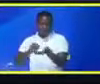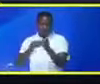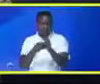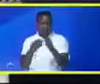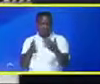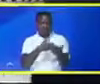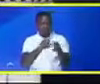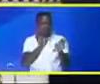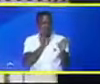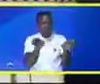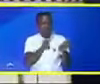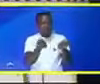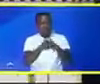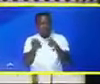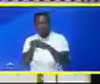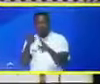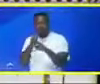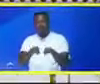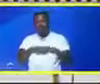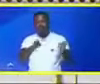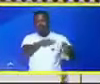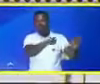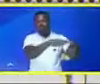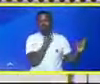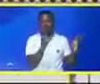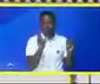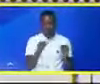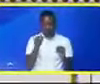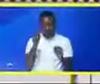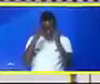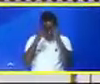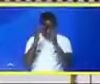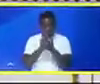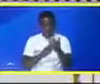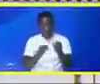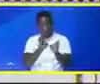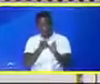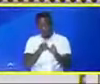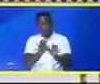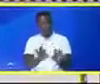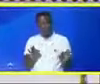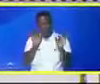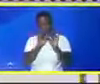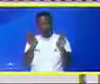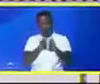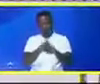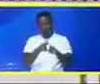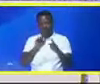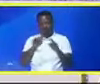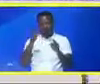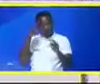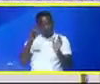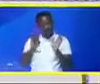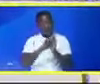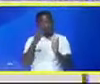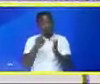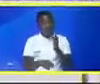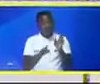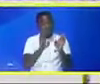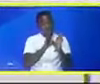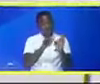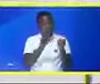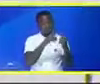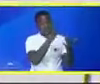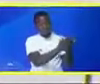every closed door, because there are doors that are best left closed. For instance, like I said yesterday, the door to the